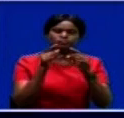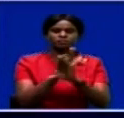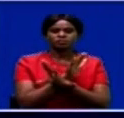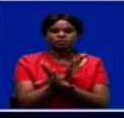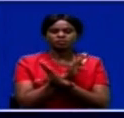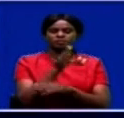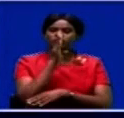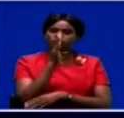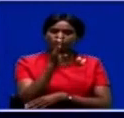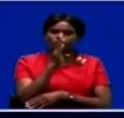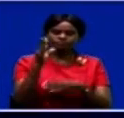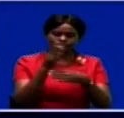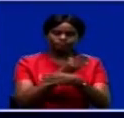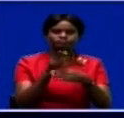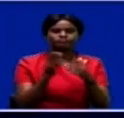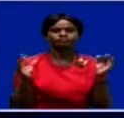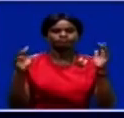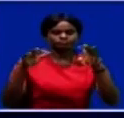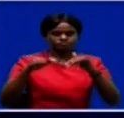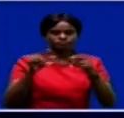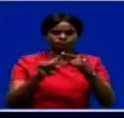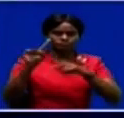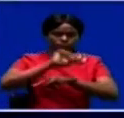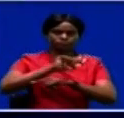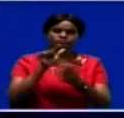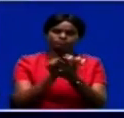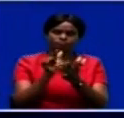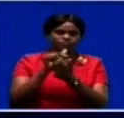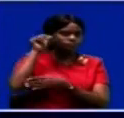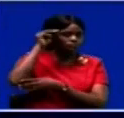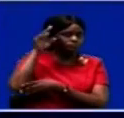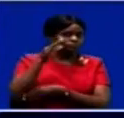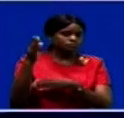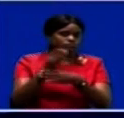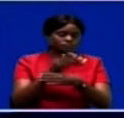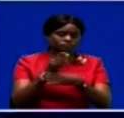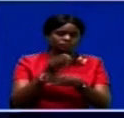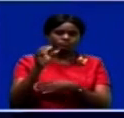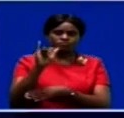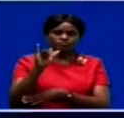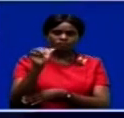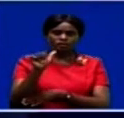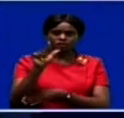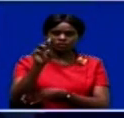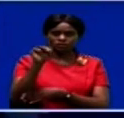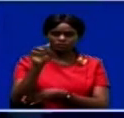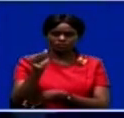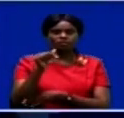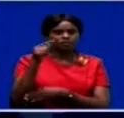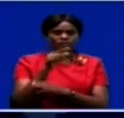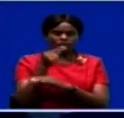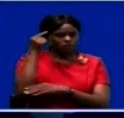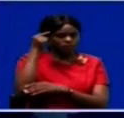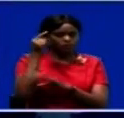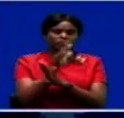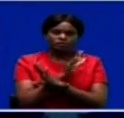Zambia-Belgium Business Forum in Lusaka today. And Minister of Commerce, Christopher Yaluma, said the Zambian government attaches importance